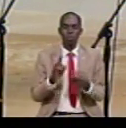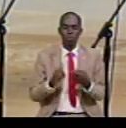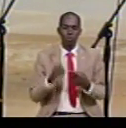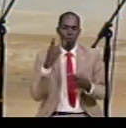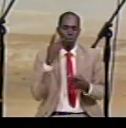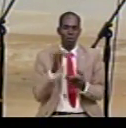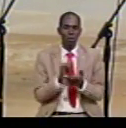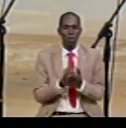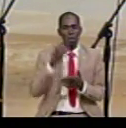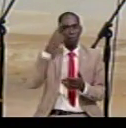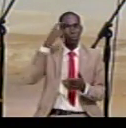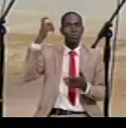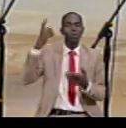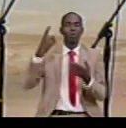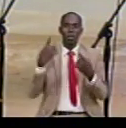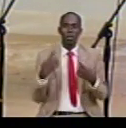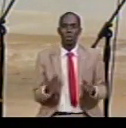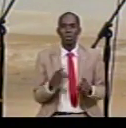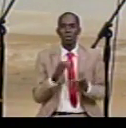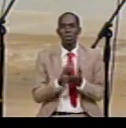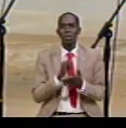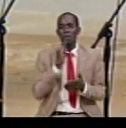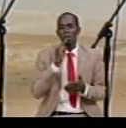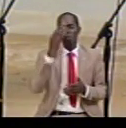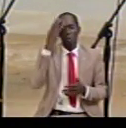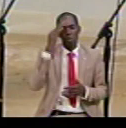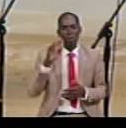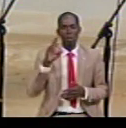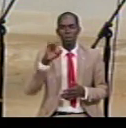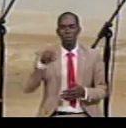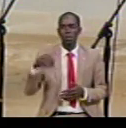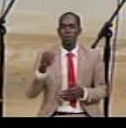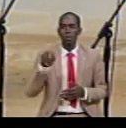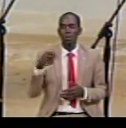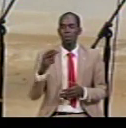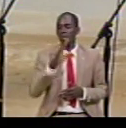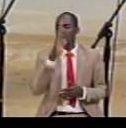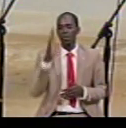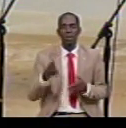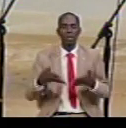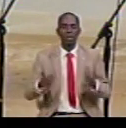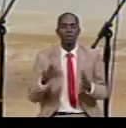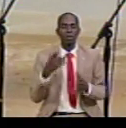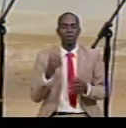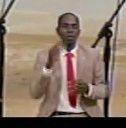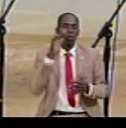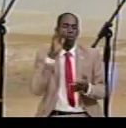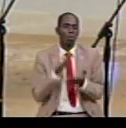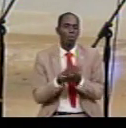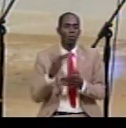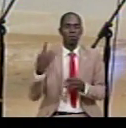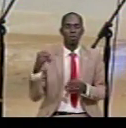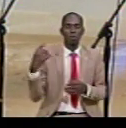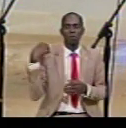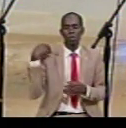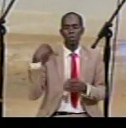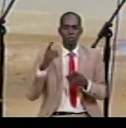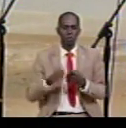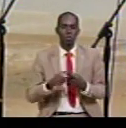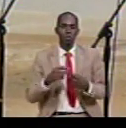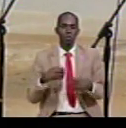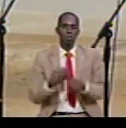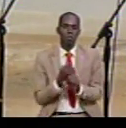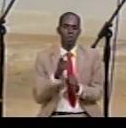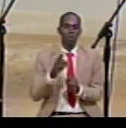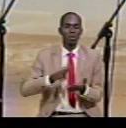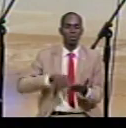why he never allowed the Potiphar to get him. And then you read about the Rechabites in Genesis